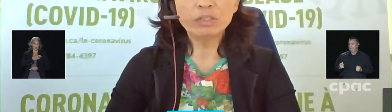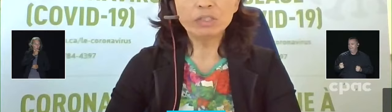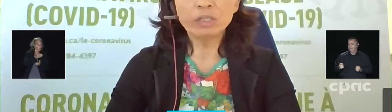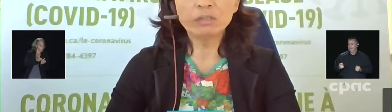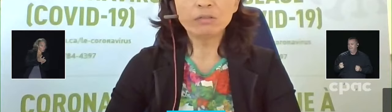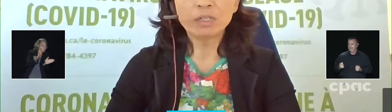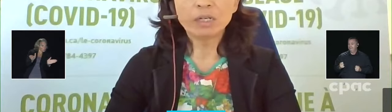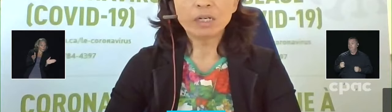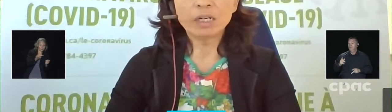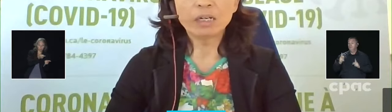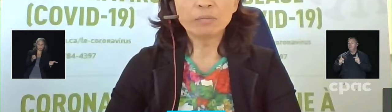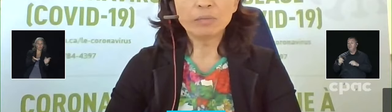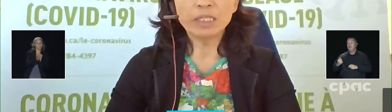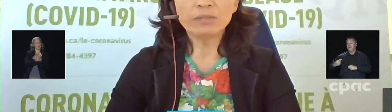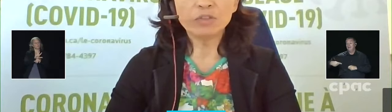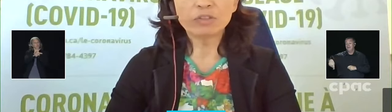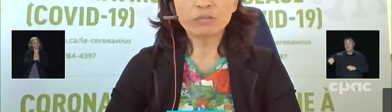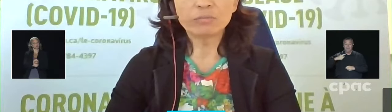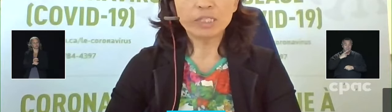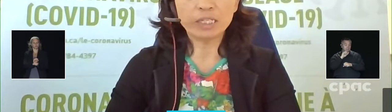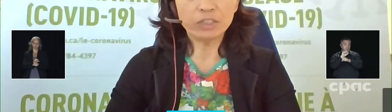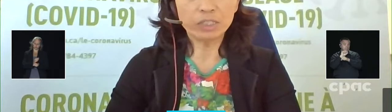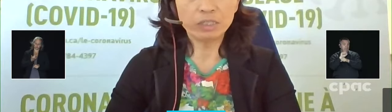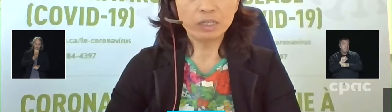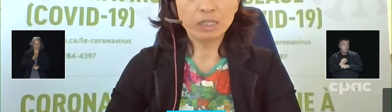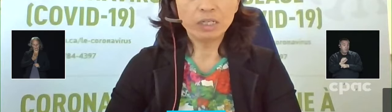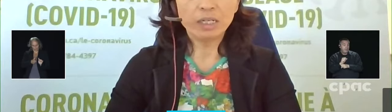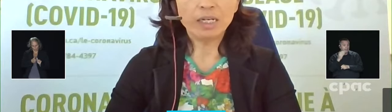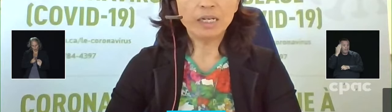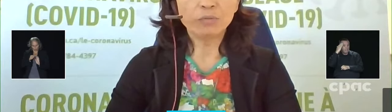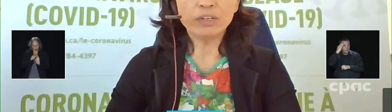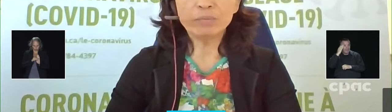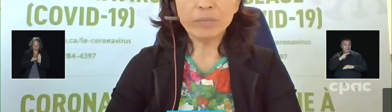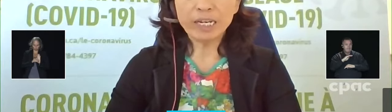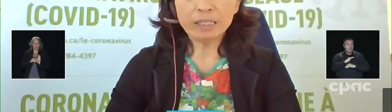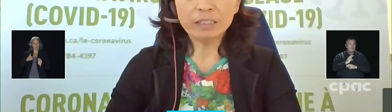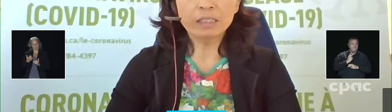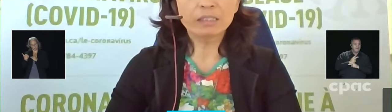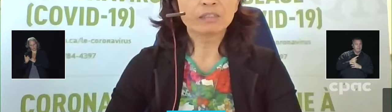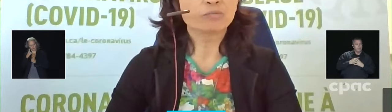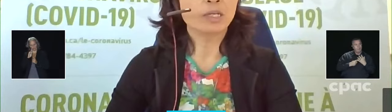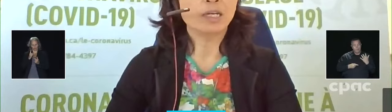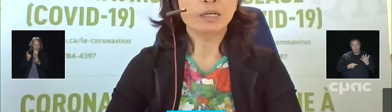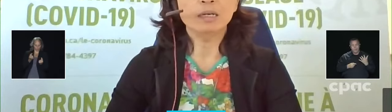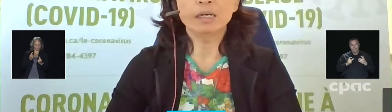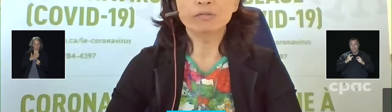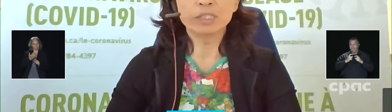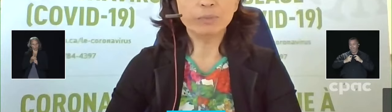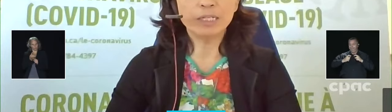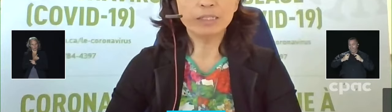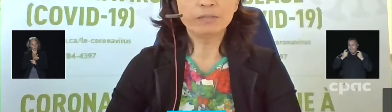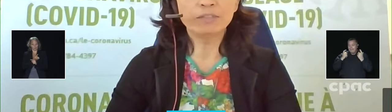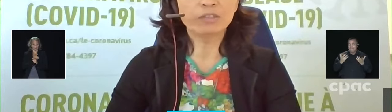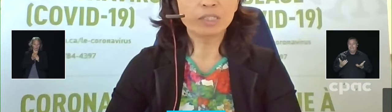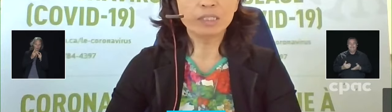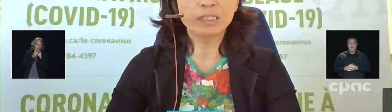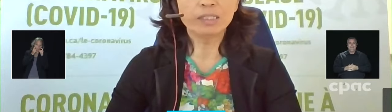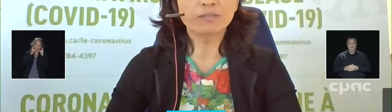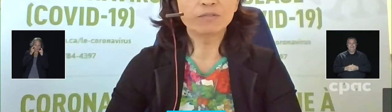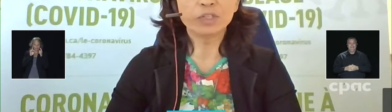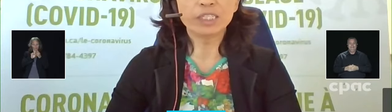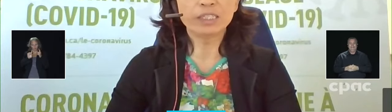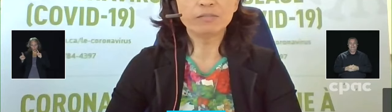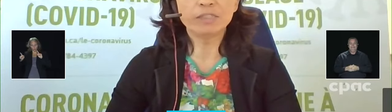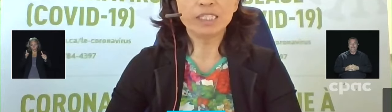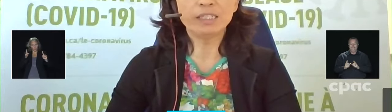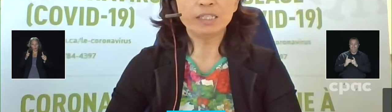got used to individual protection and wearing masks, respecting physical